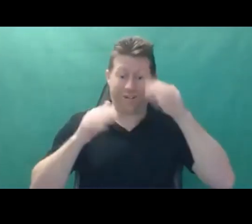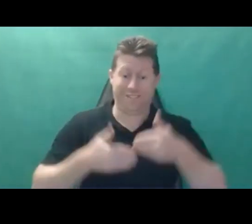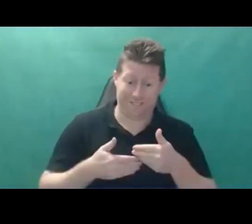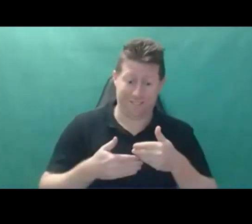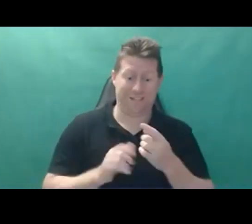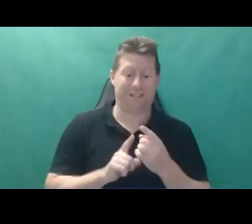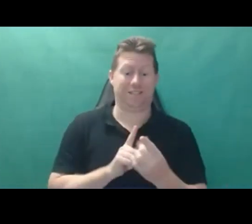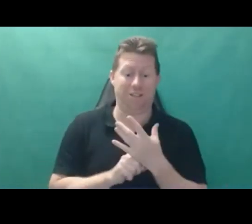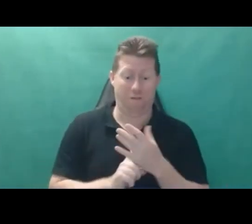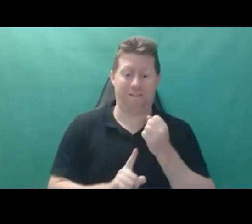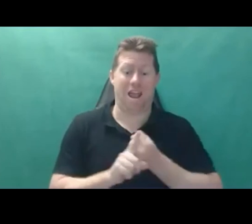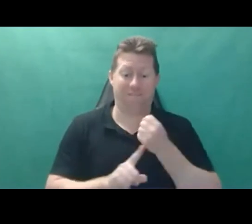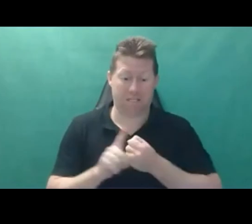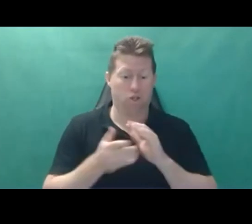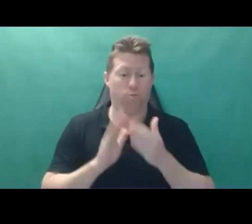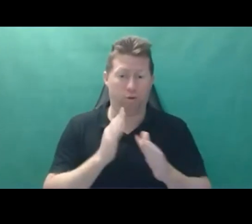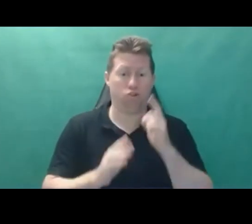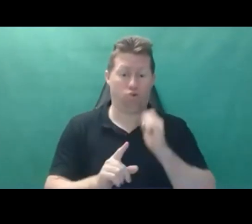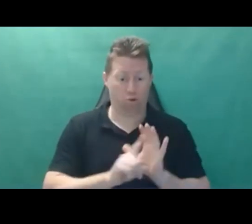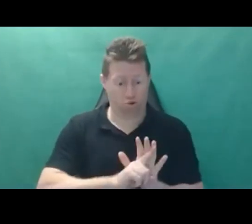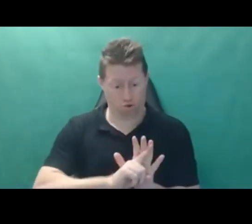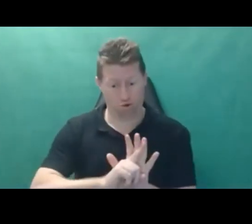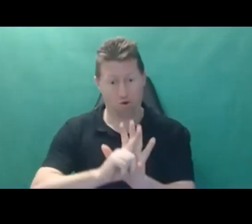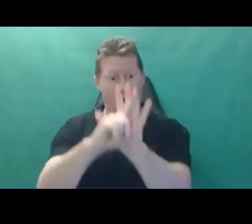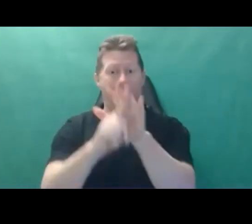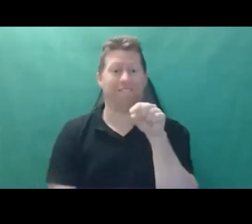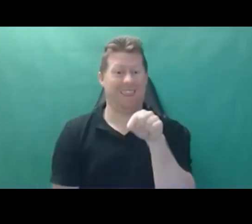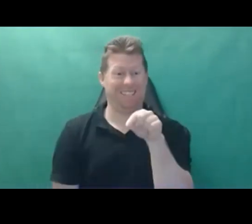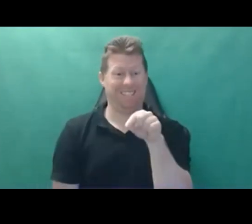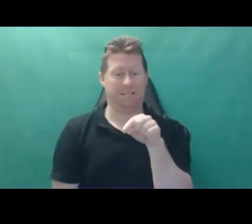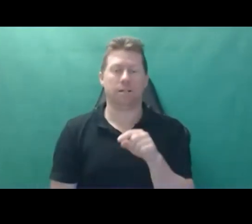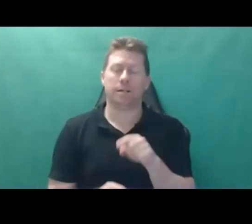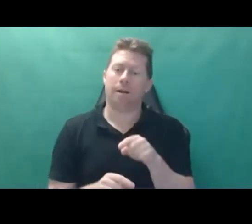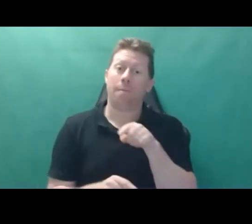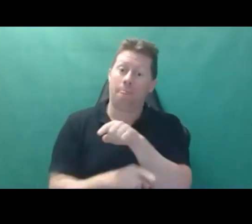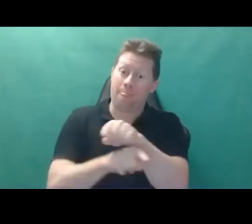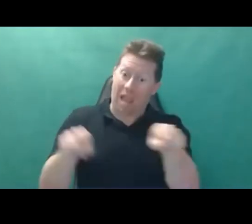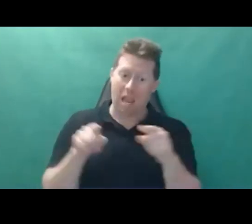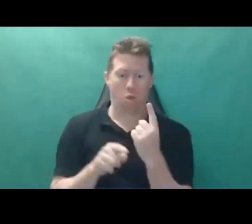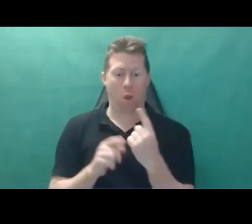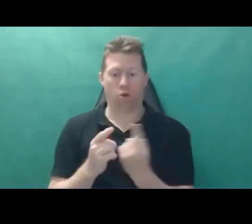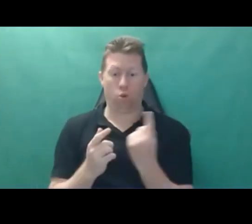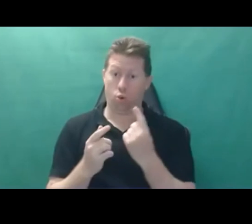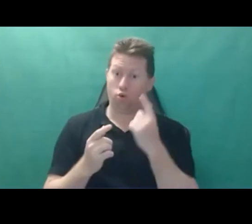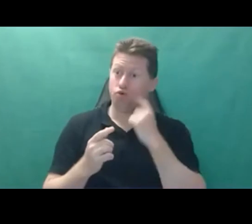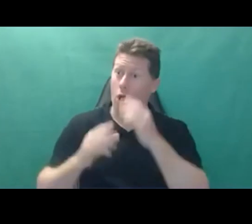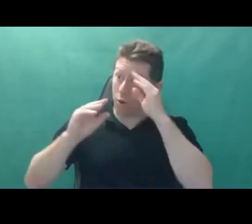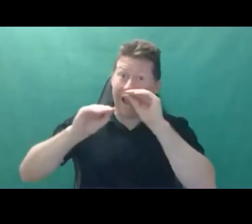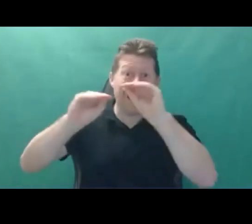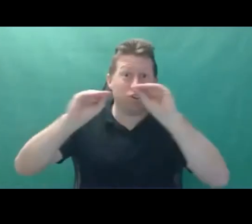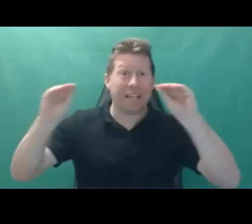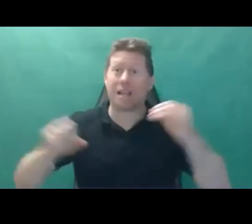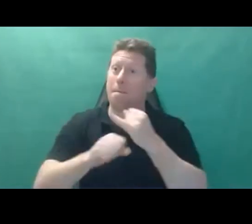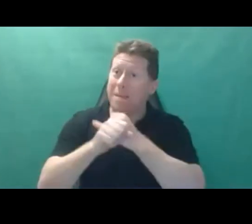who are actually driving this movement and who are actually the ones who were educating the medical profession that is